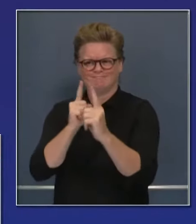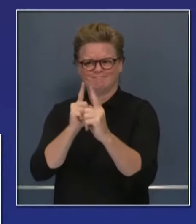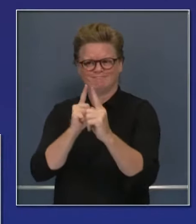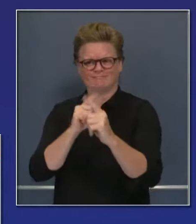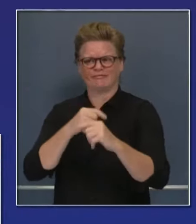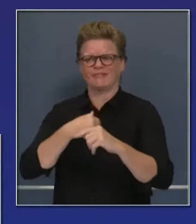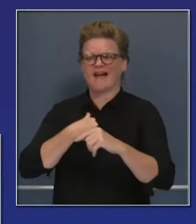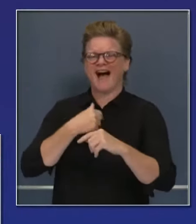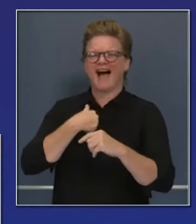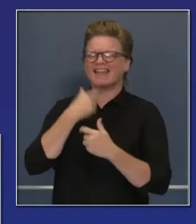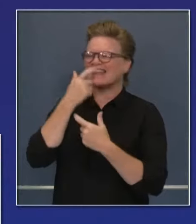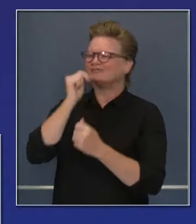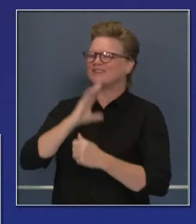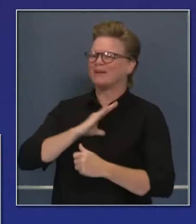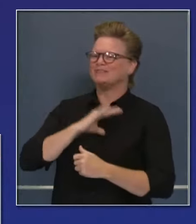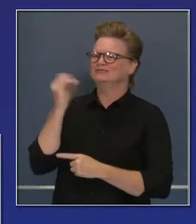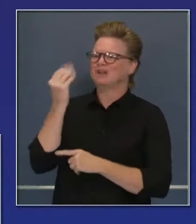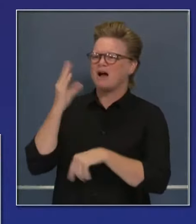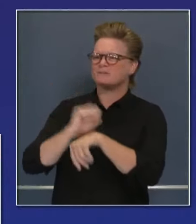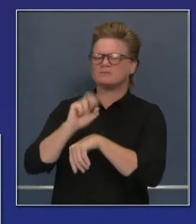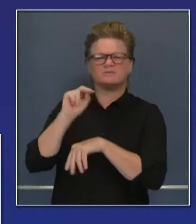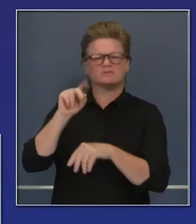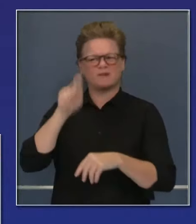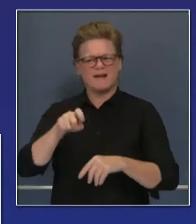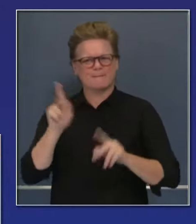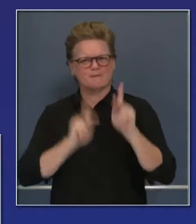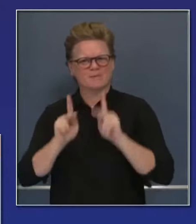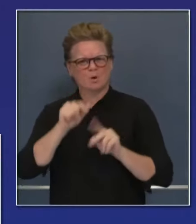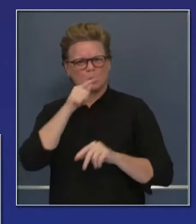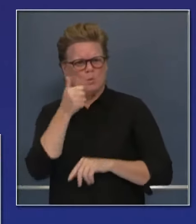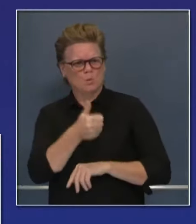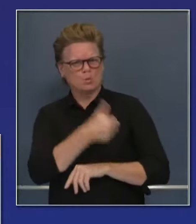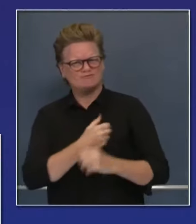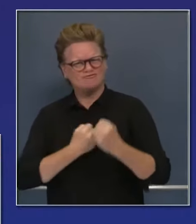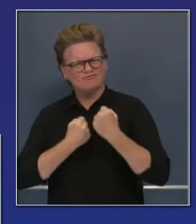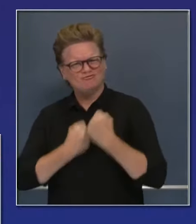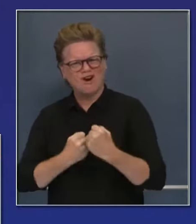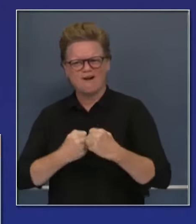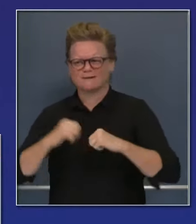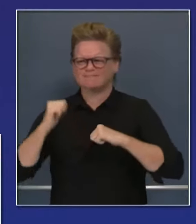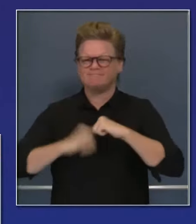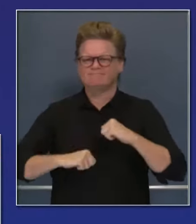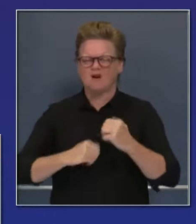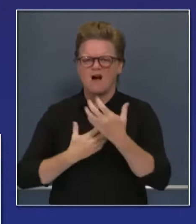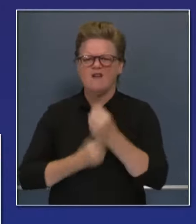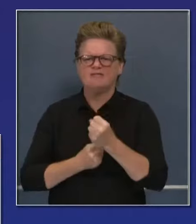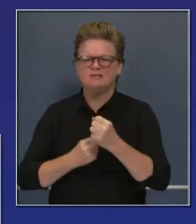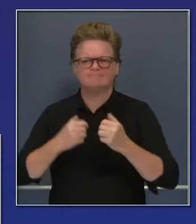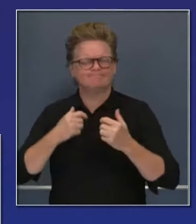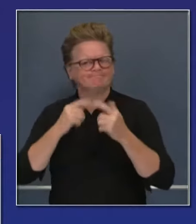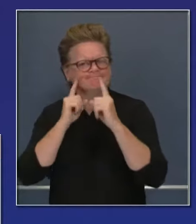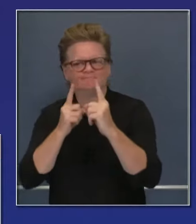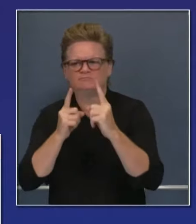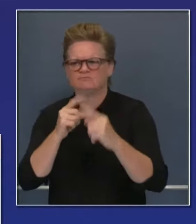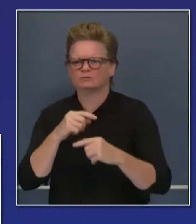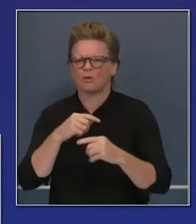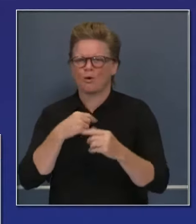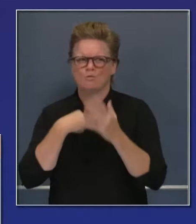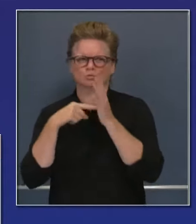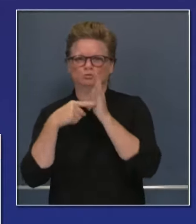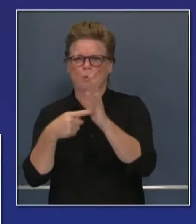job. That was demonstrated by act of real courage over the course of the weekend, where we